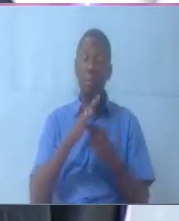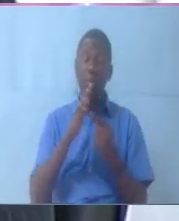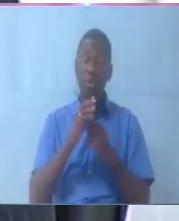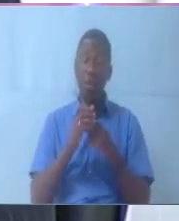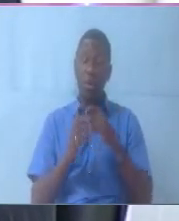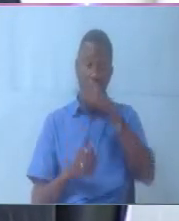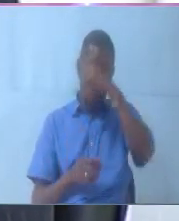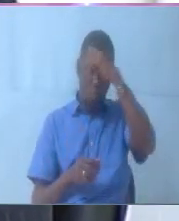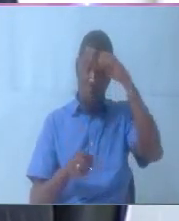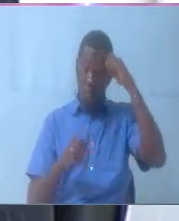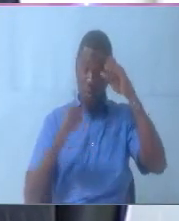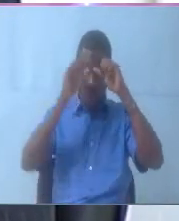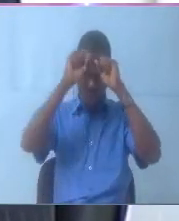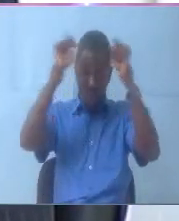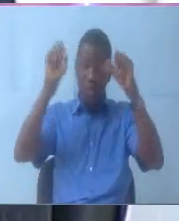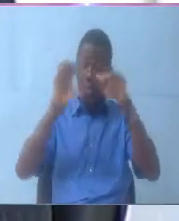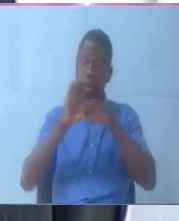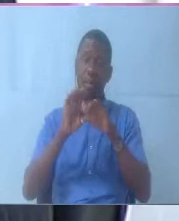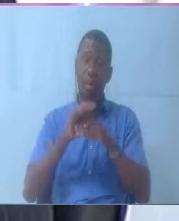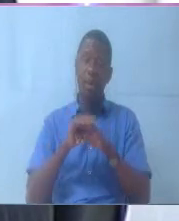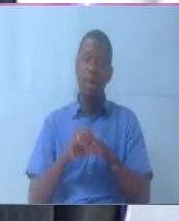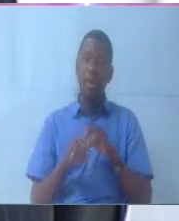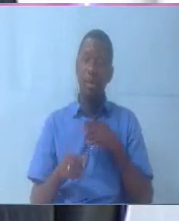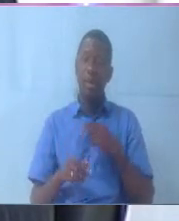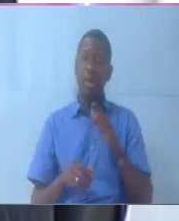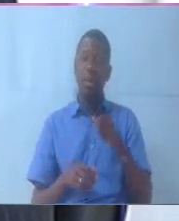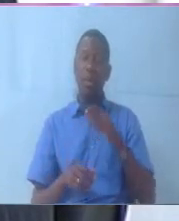her service was immediately terminated